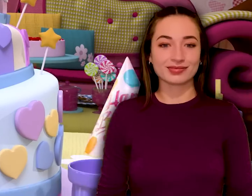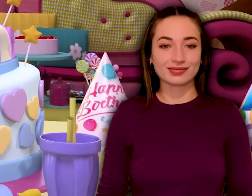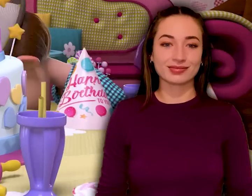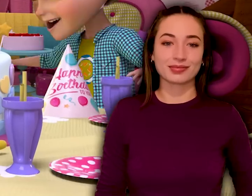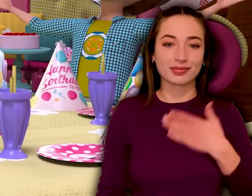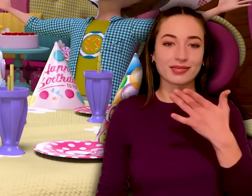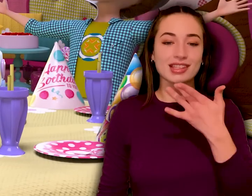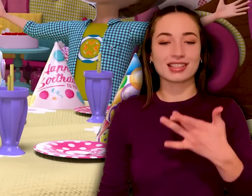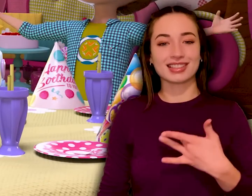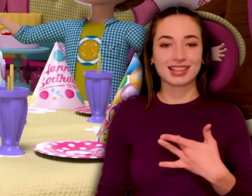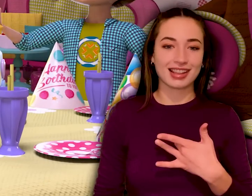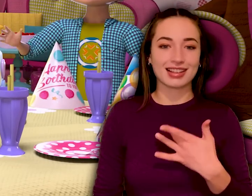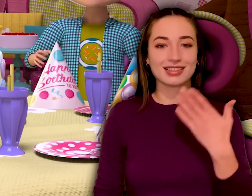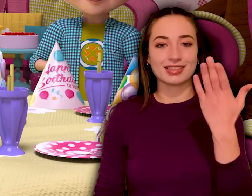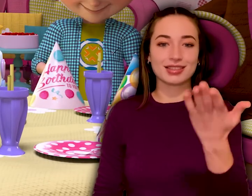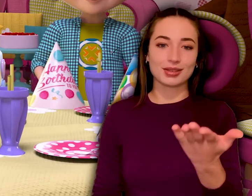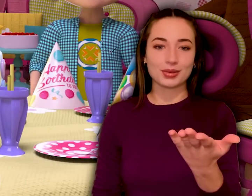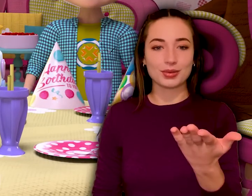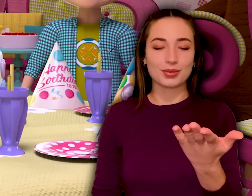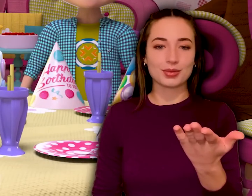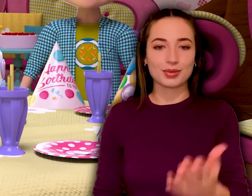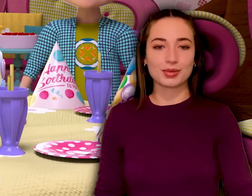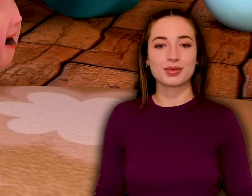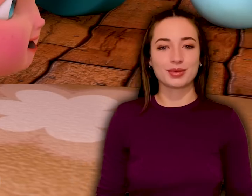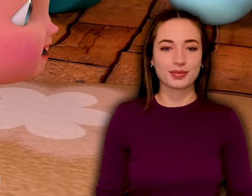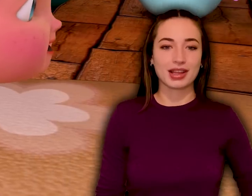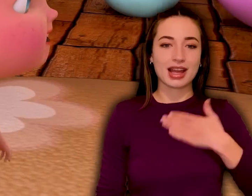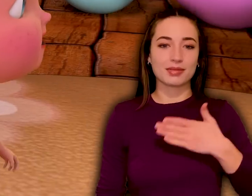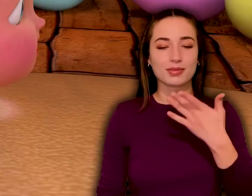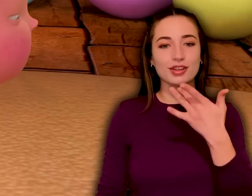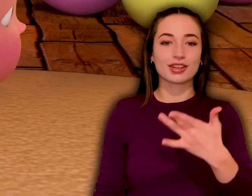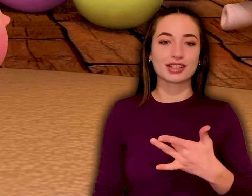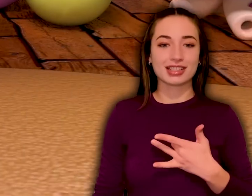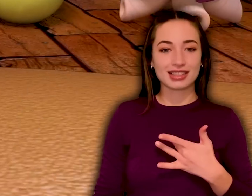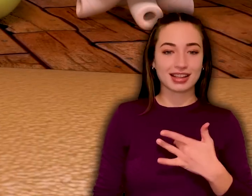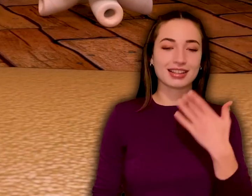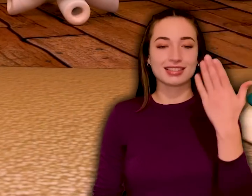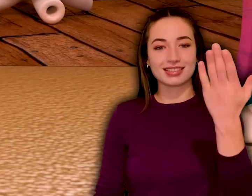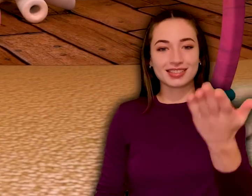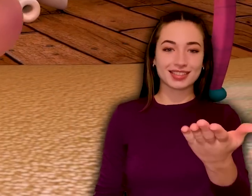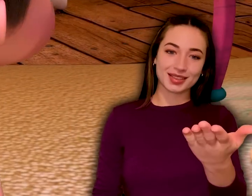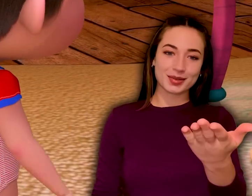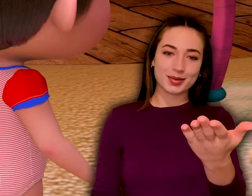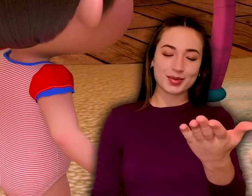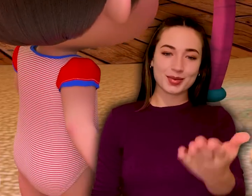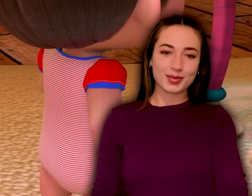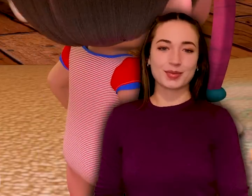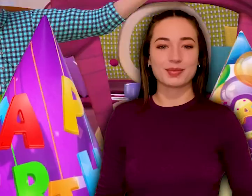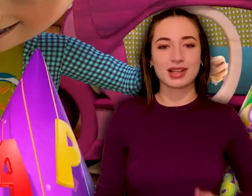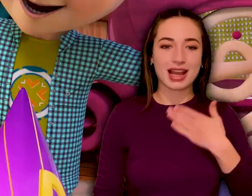birthday happy birthday to you happy birthday to